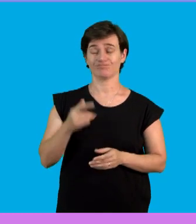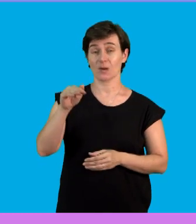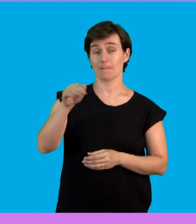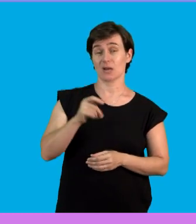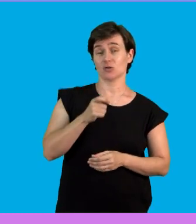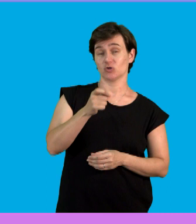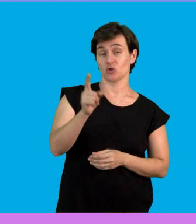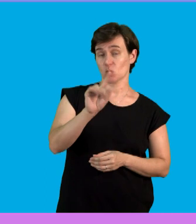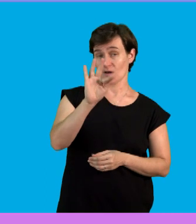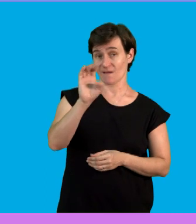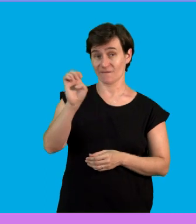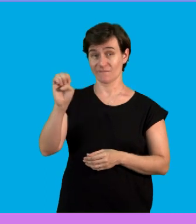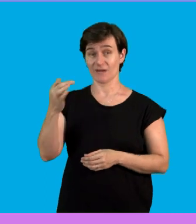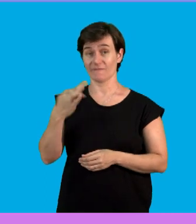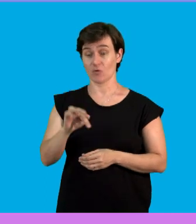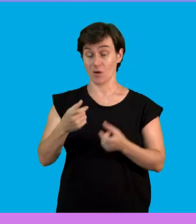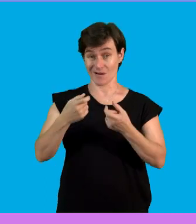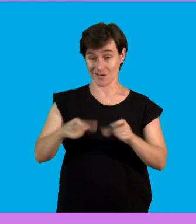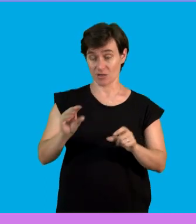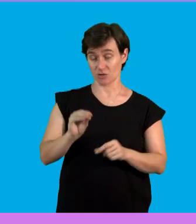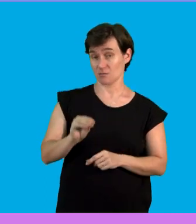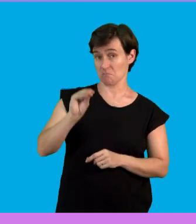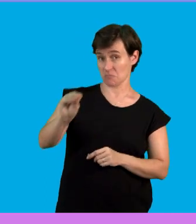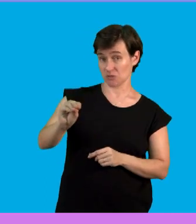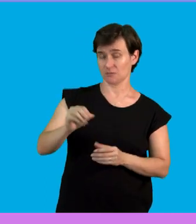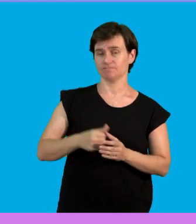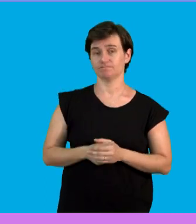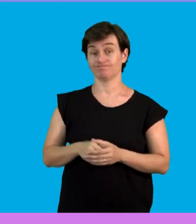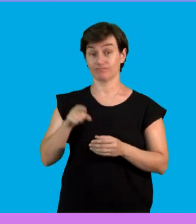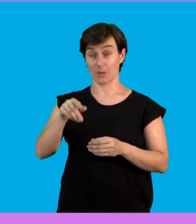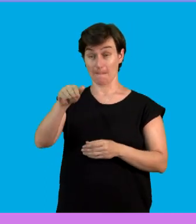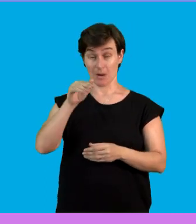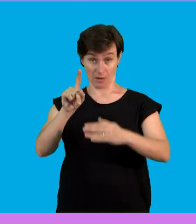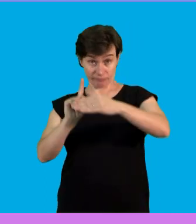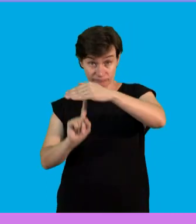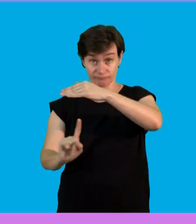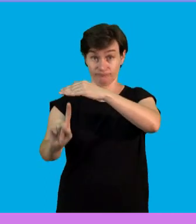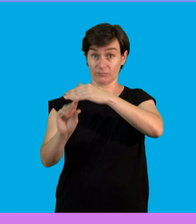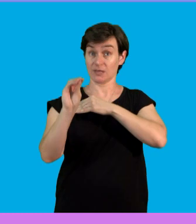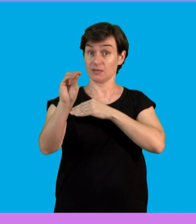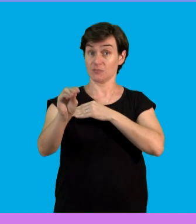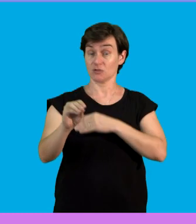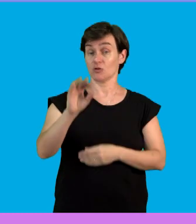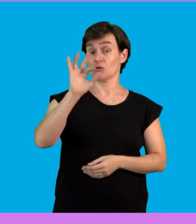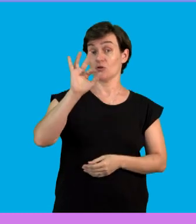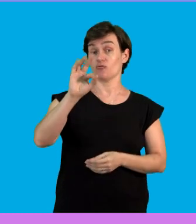A bank charges the following fees for cash deposits. Inside the bank is